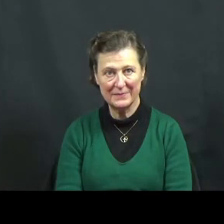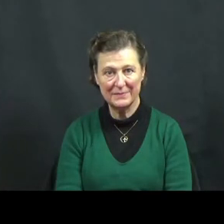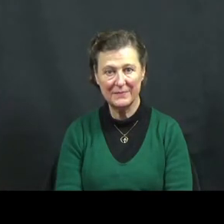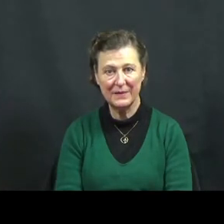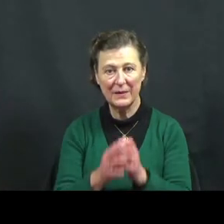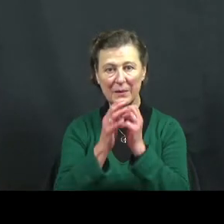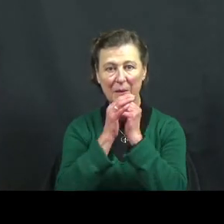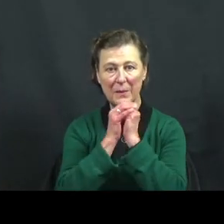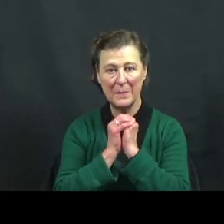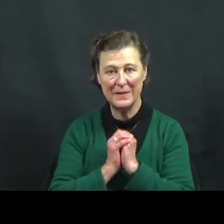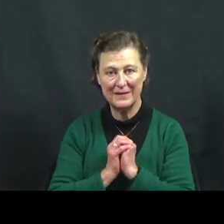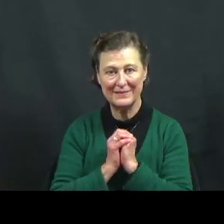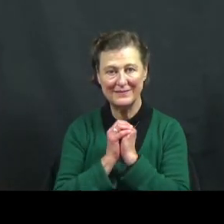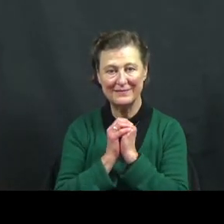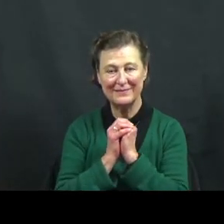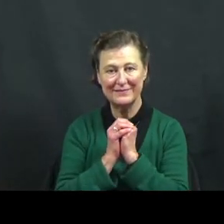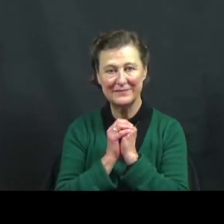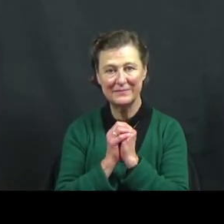Amen.